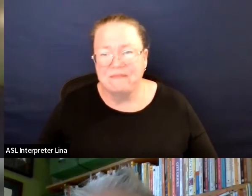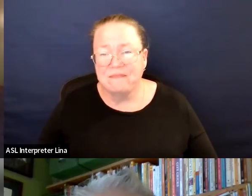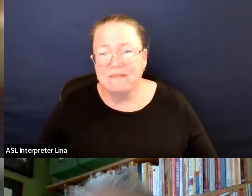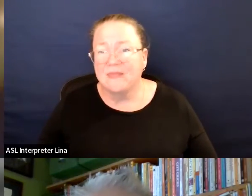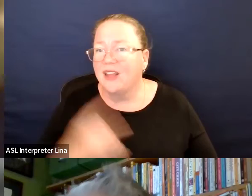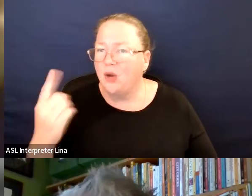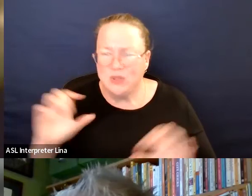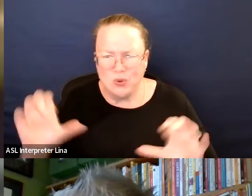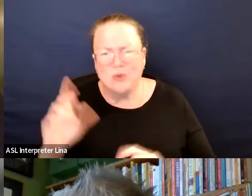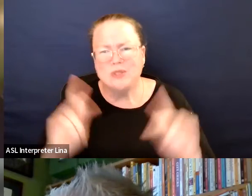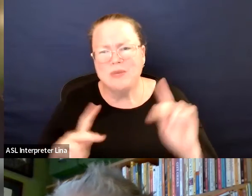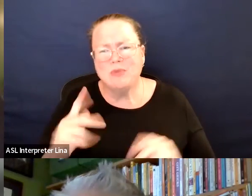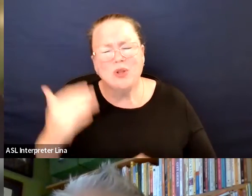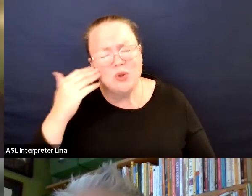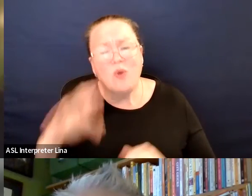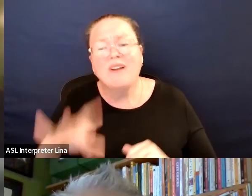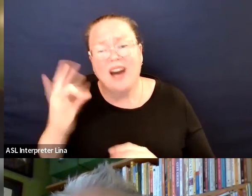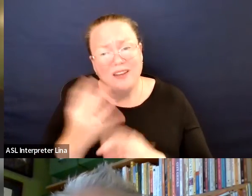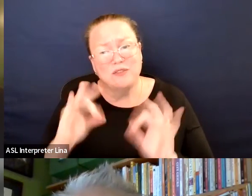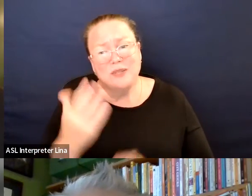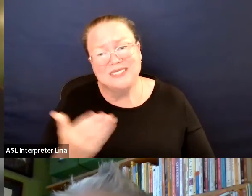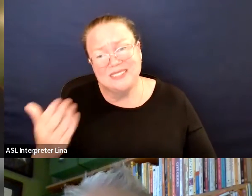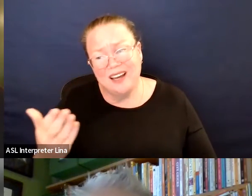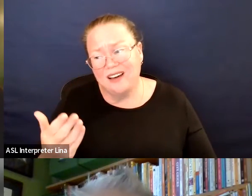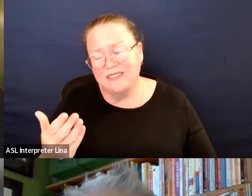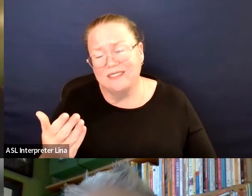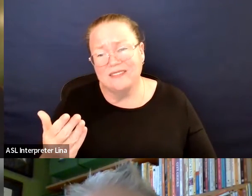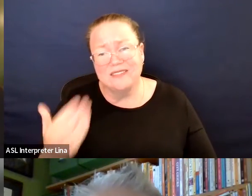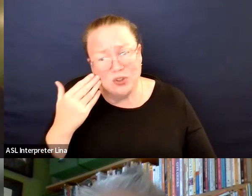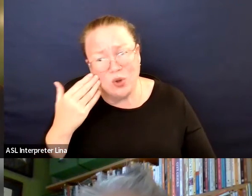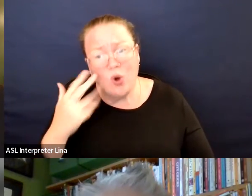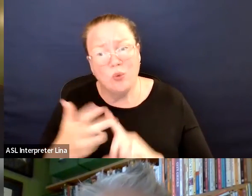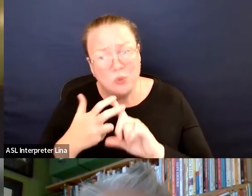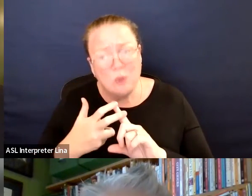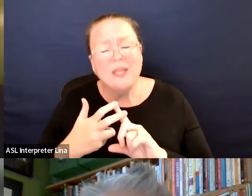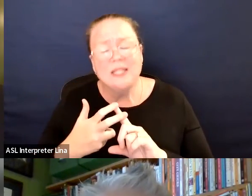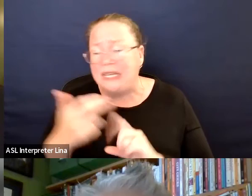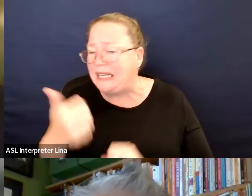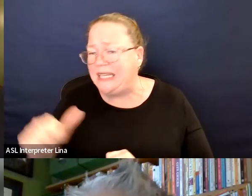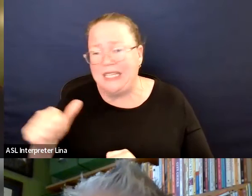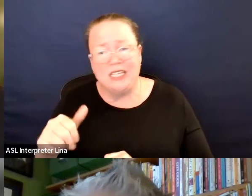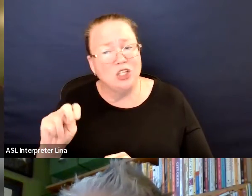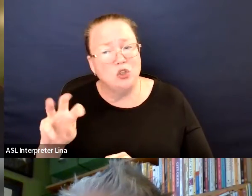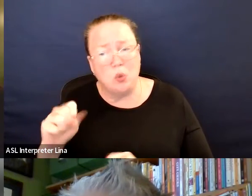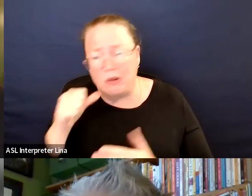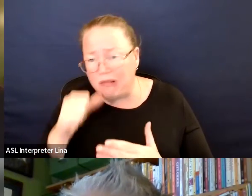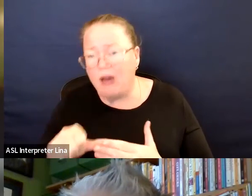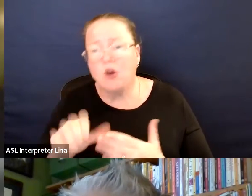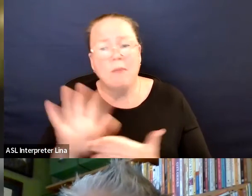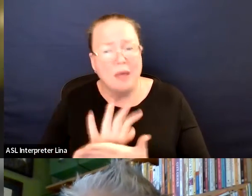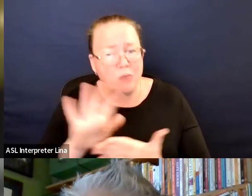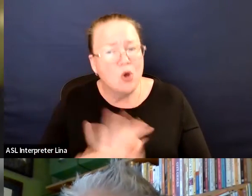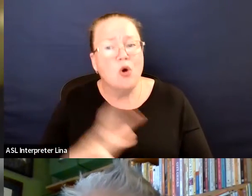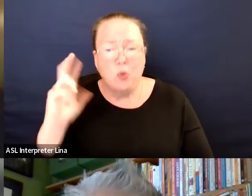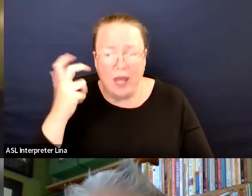always encourage people, you know, find the free stuff, especially when it comes to recruitment. Any newsletters, newspapers,